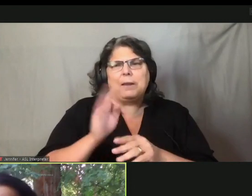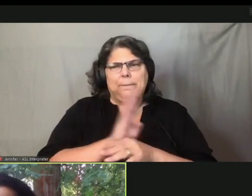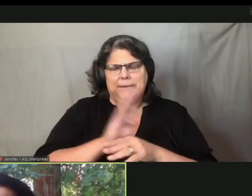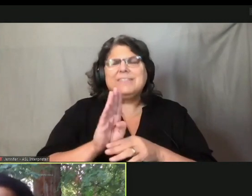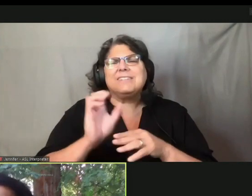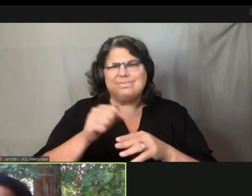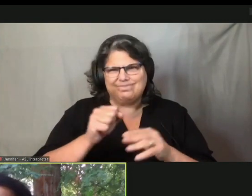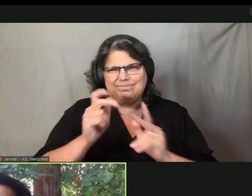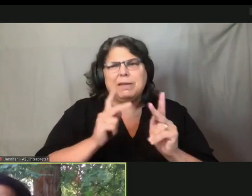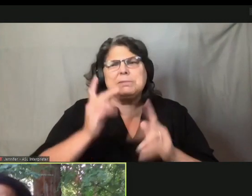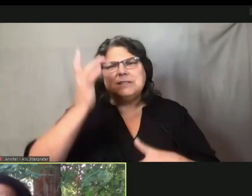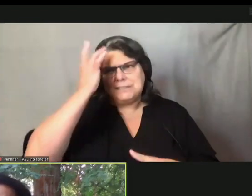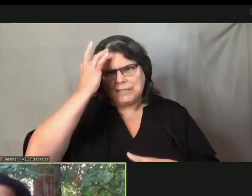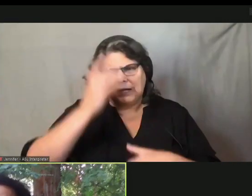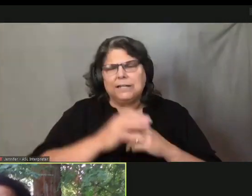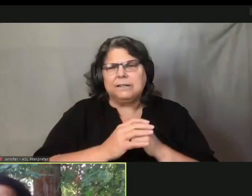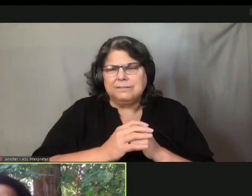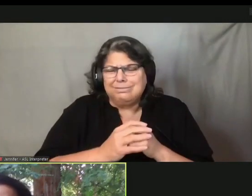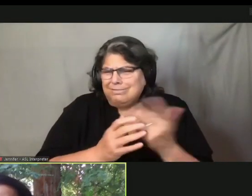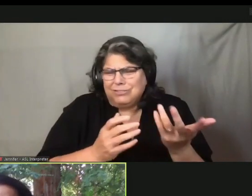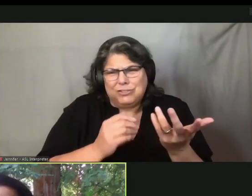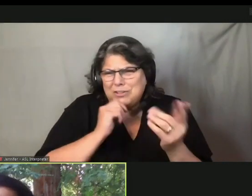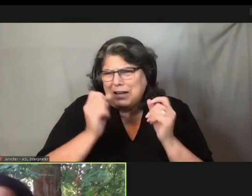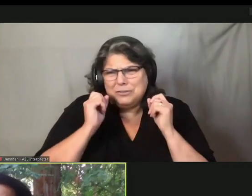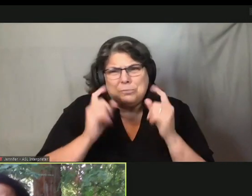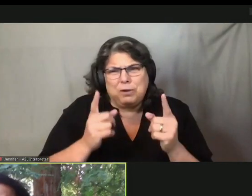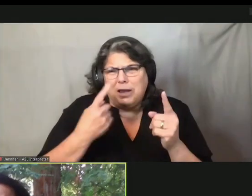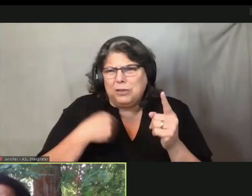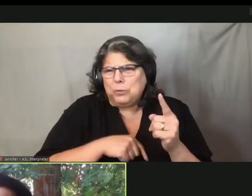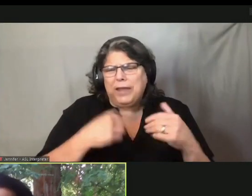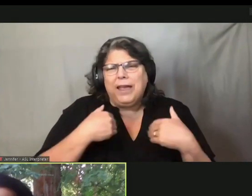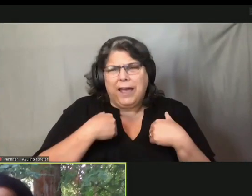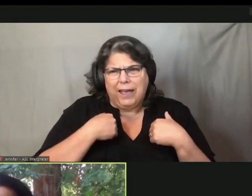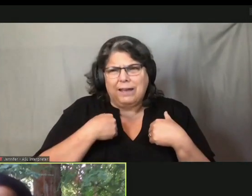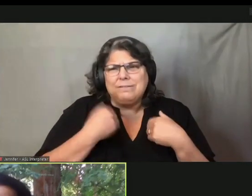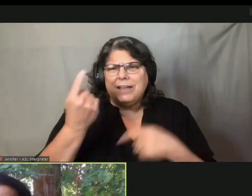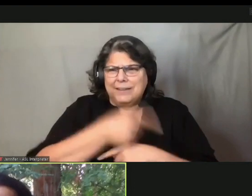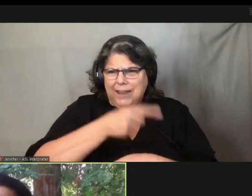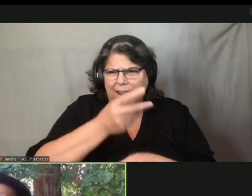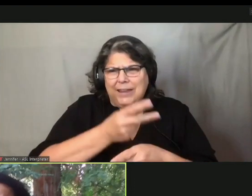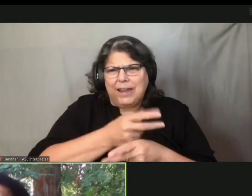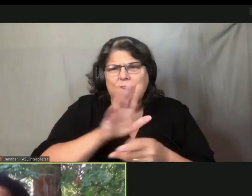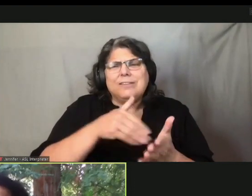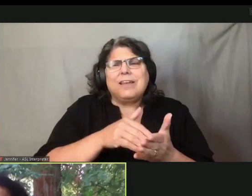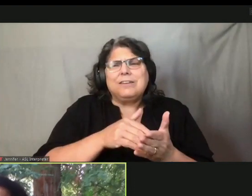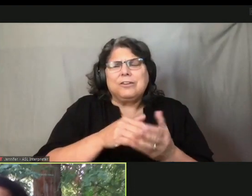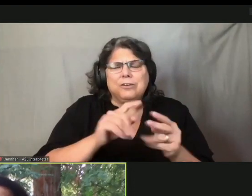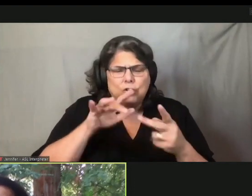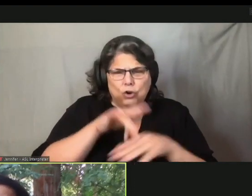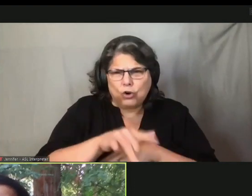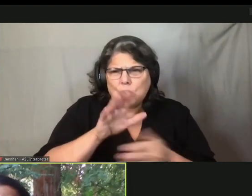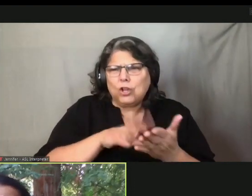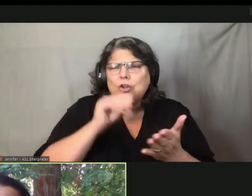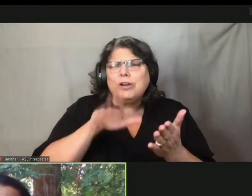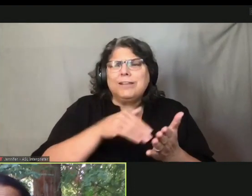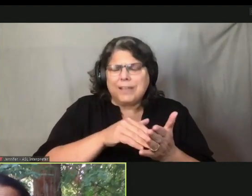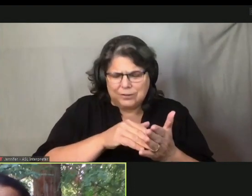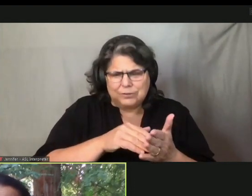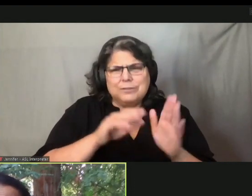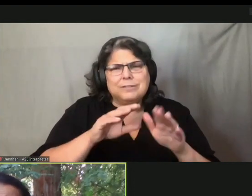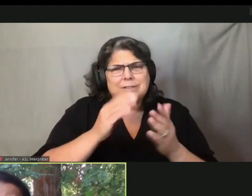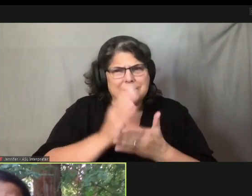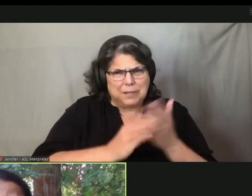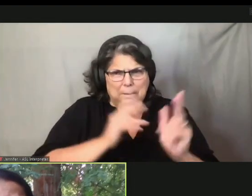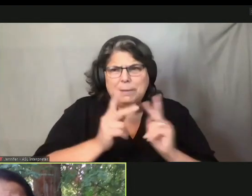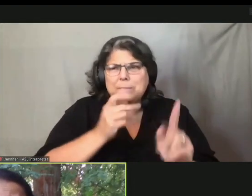all surprising that we'd also have cases in these daycare centers and early learning centers.